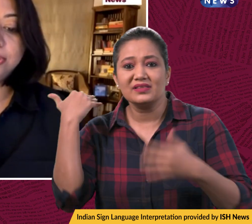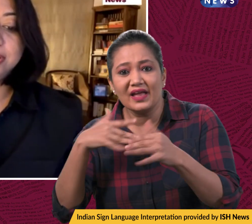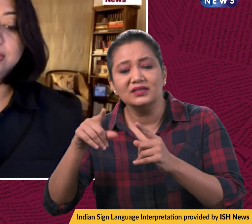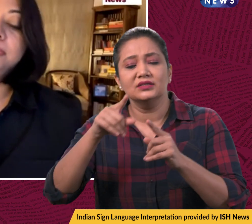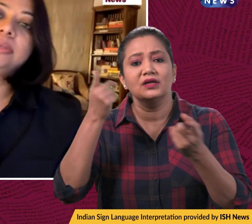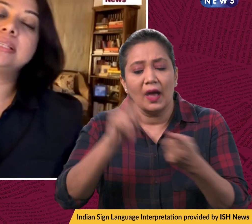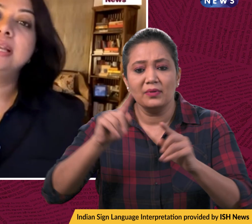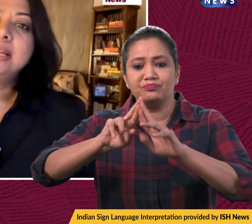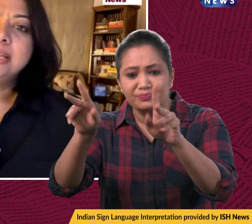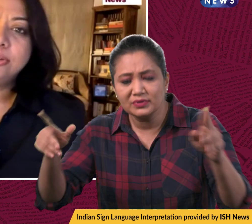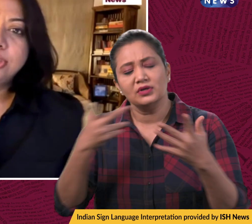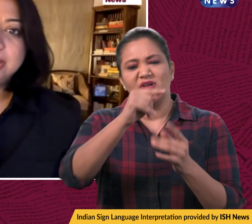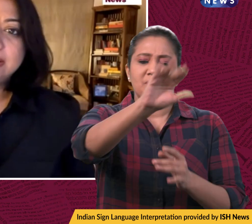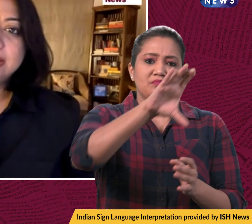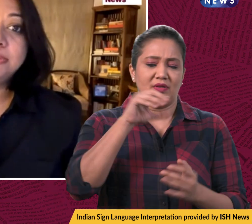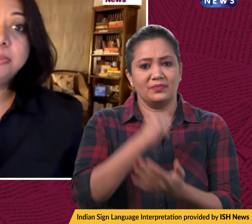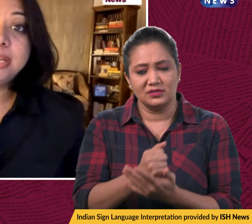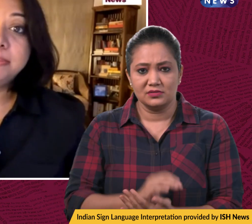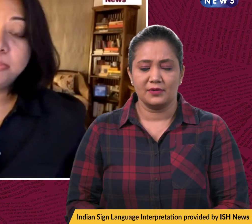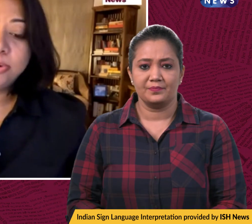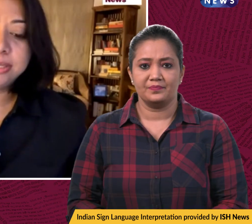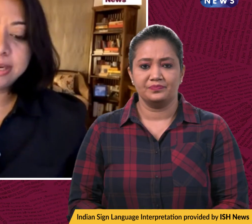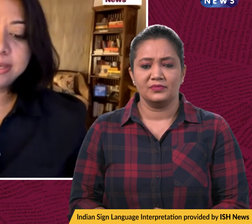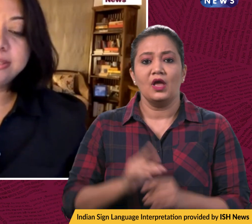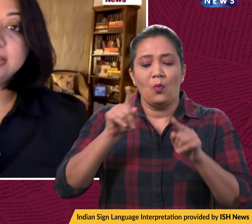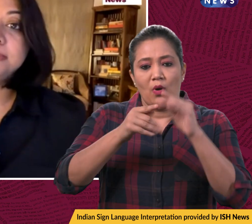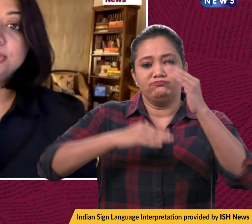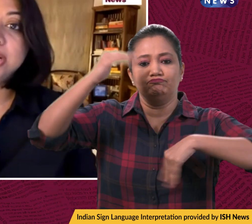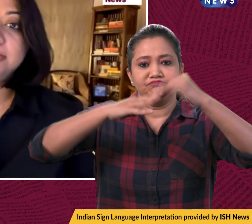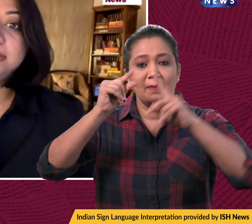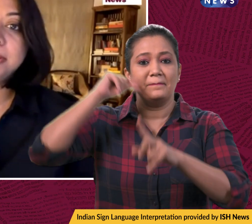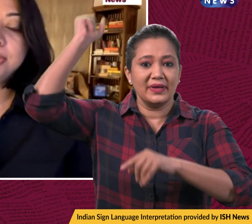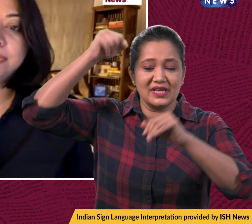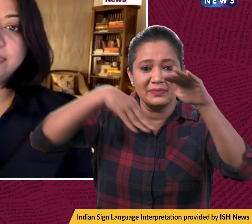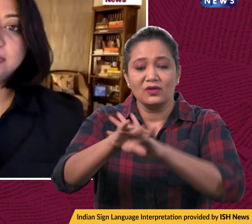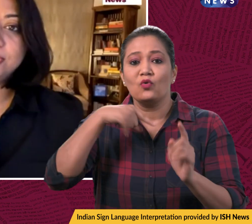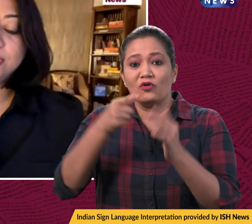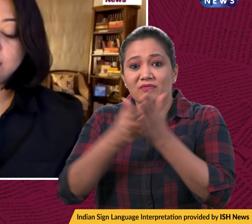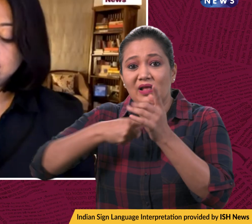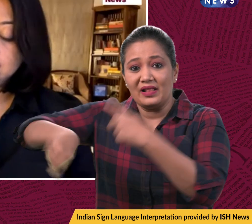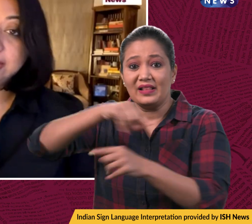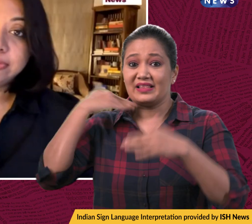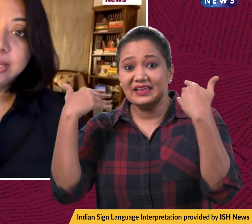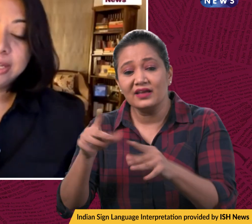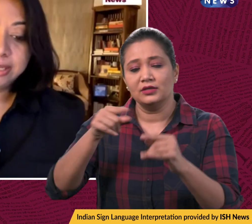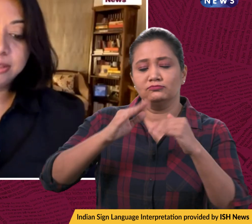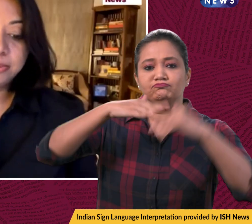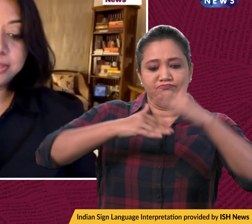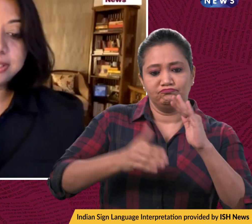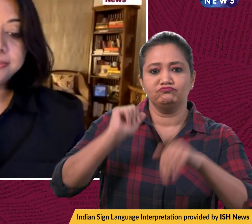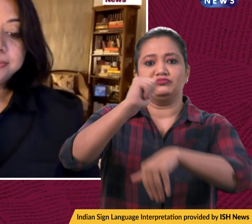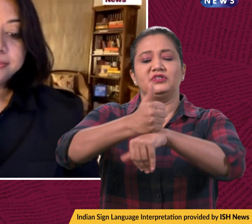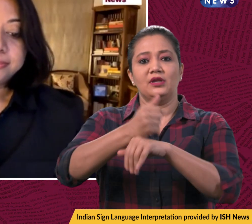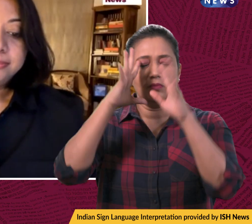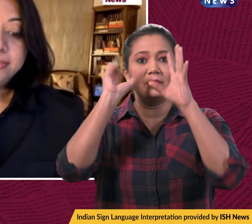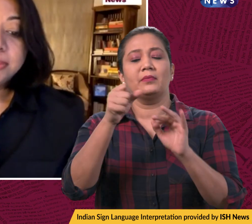property during the protest. He also announced that there will be a memorial erected in Punjab in memory of the farmers who lost their life in the